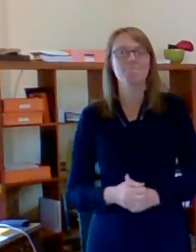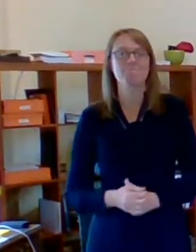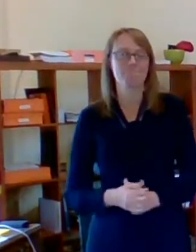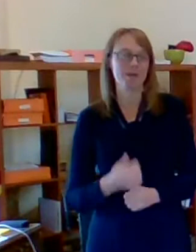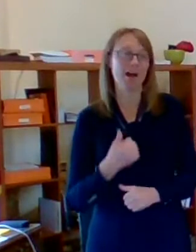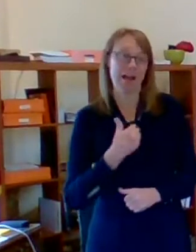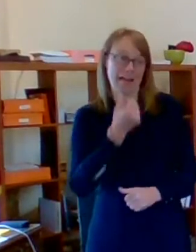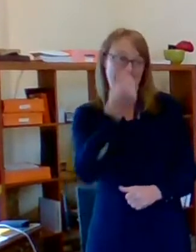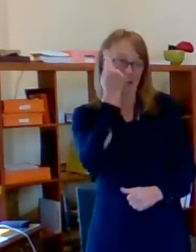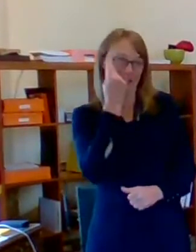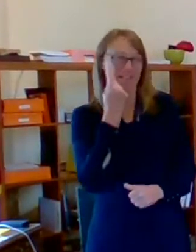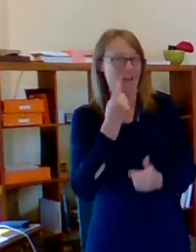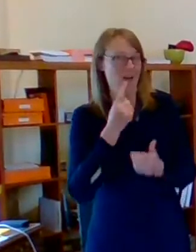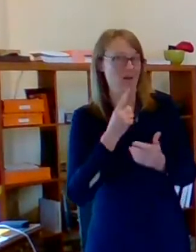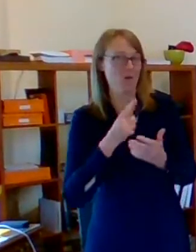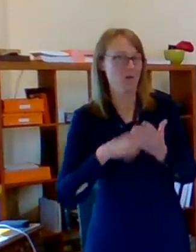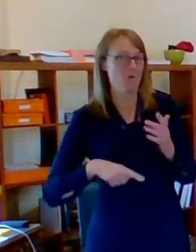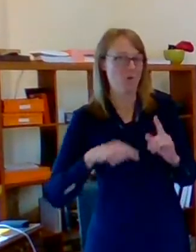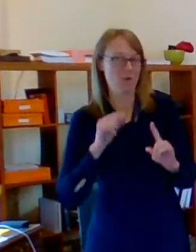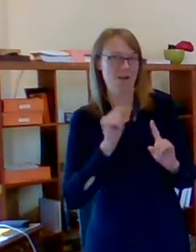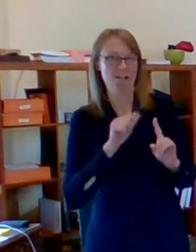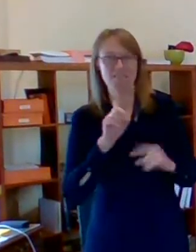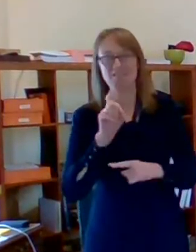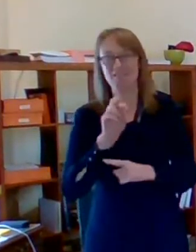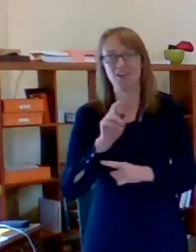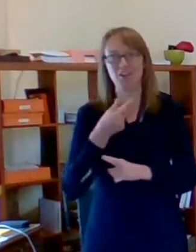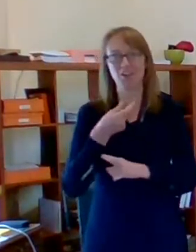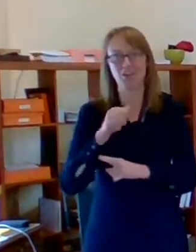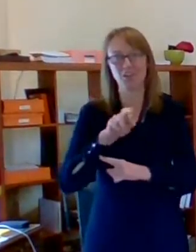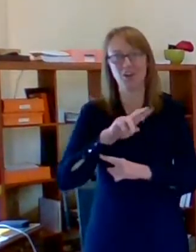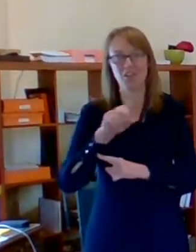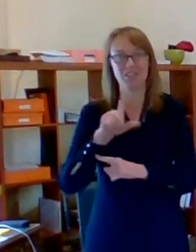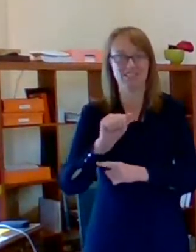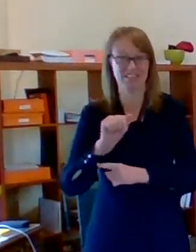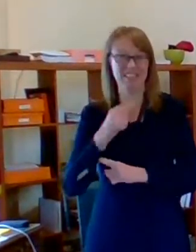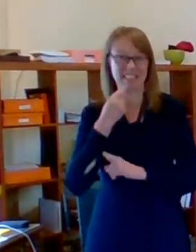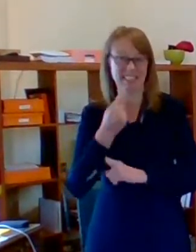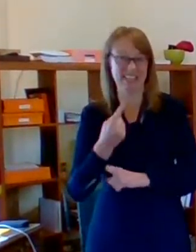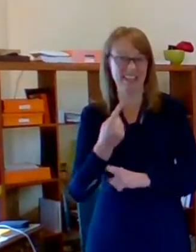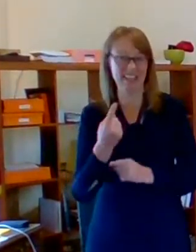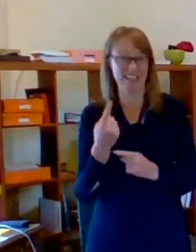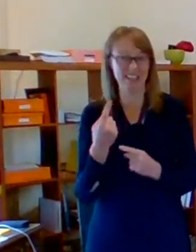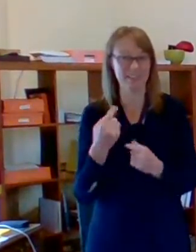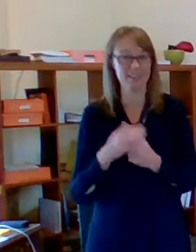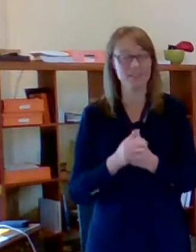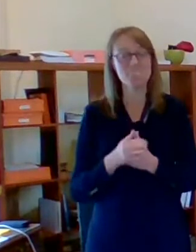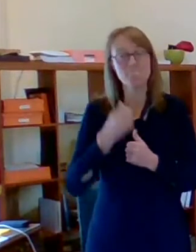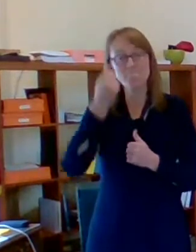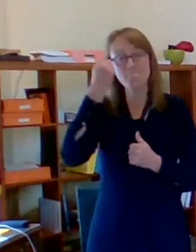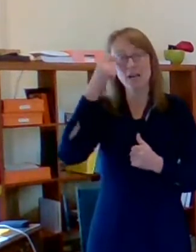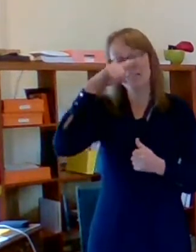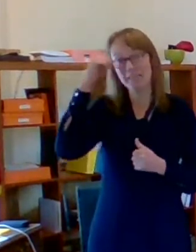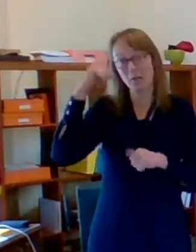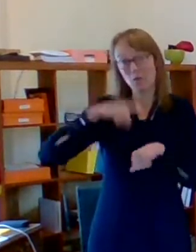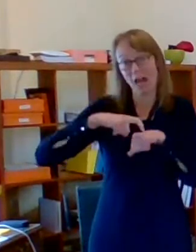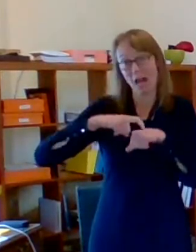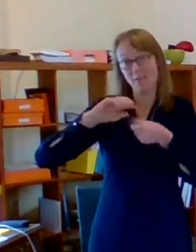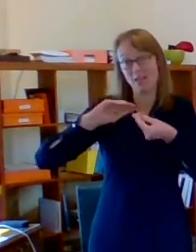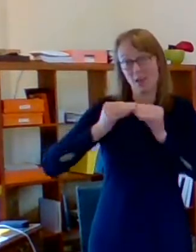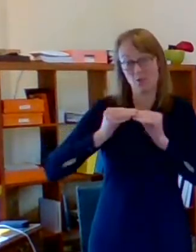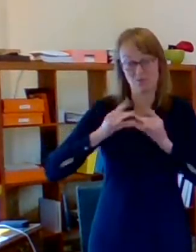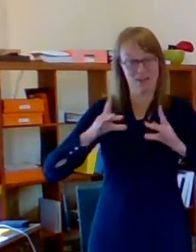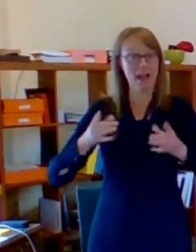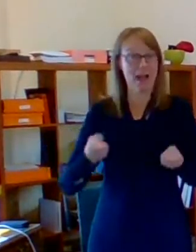what Dr. Garza is saying, but we did have pretty low numbers over the summer. But